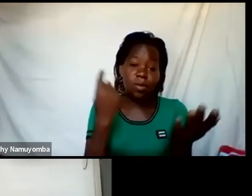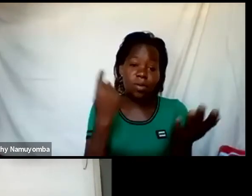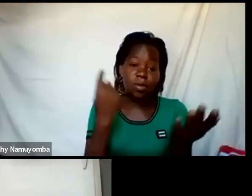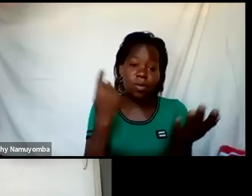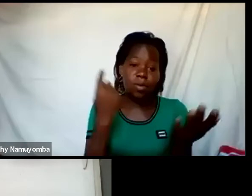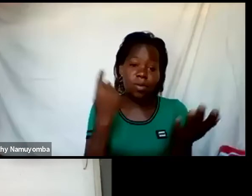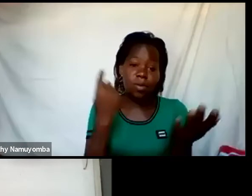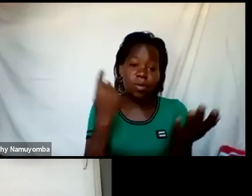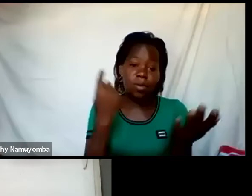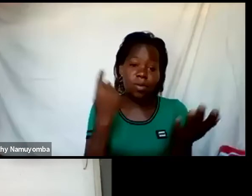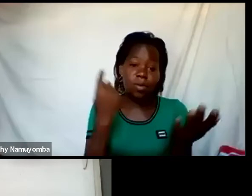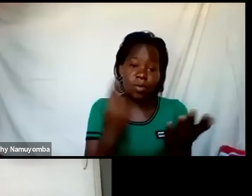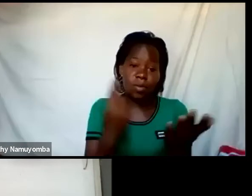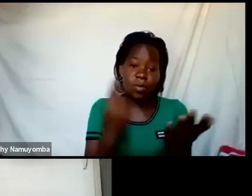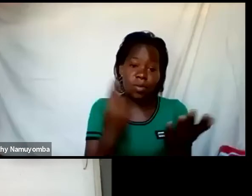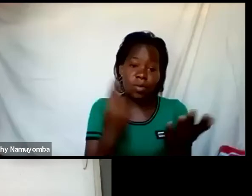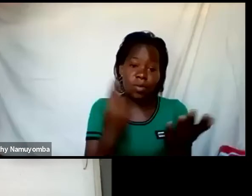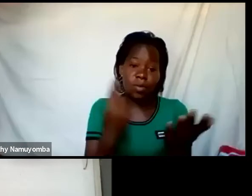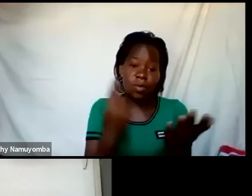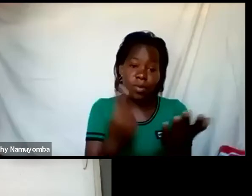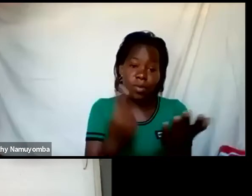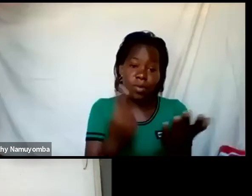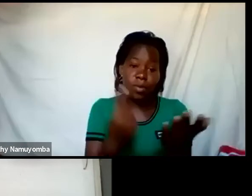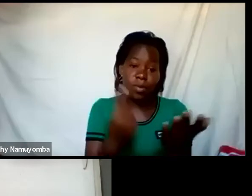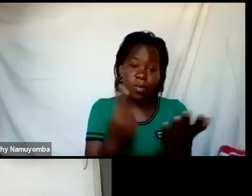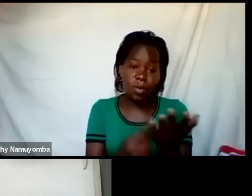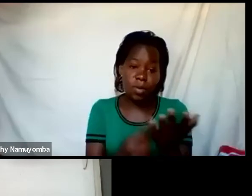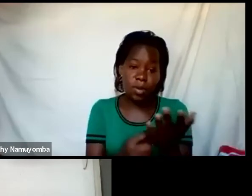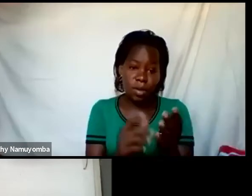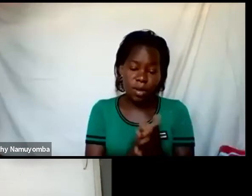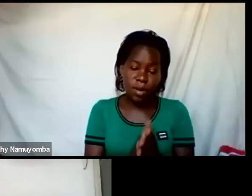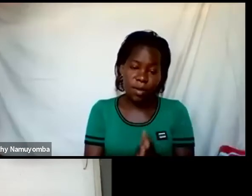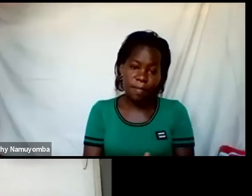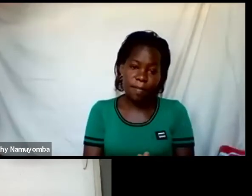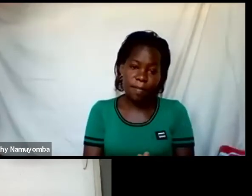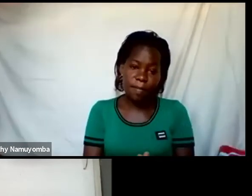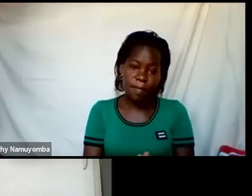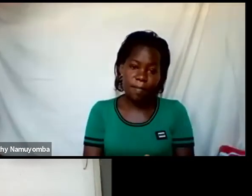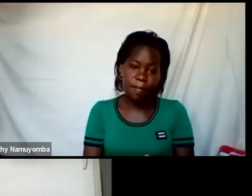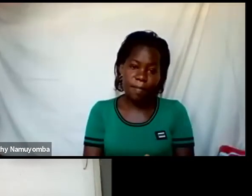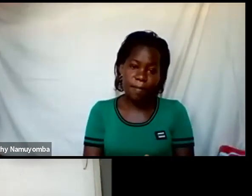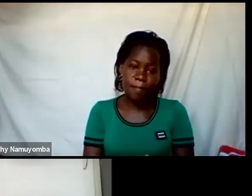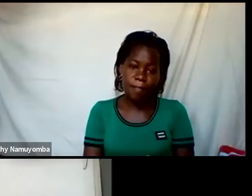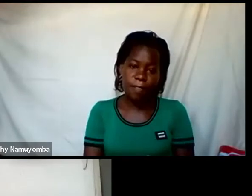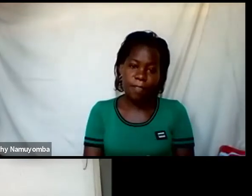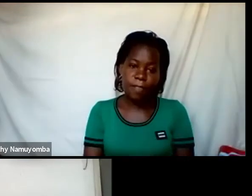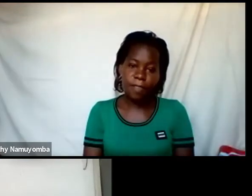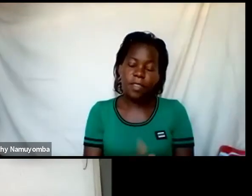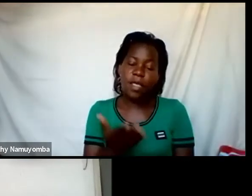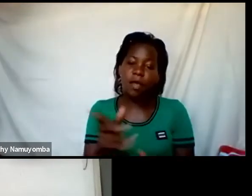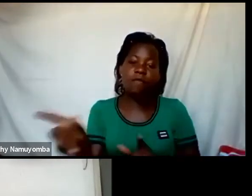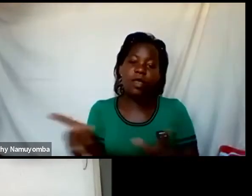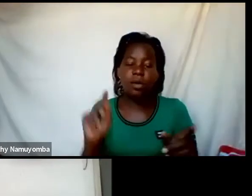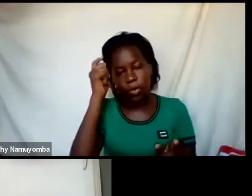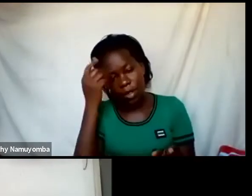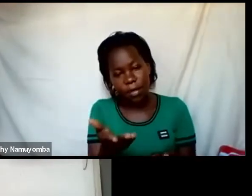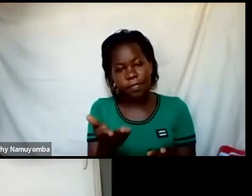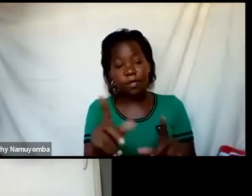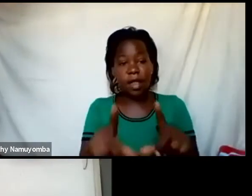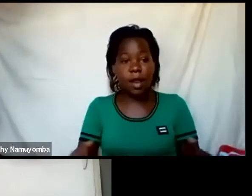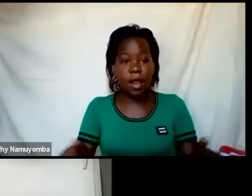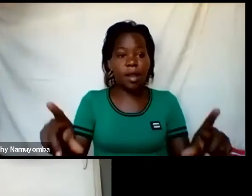own. So there are so many advantages. We've educated them. Government has universities everywhere. We have 60 universities now. You're